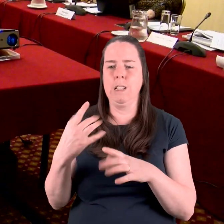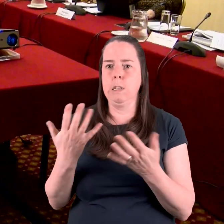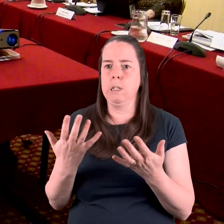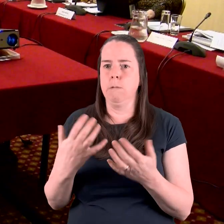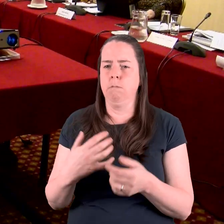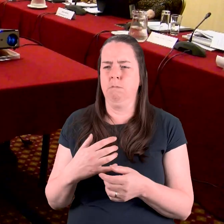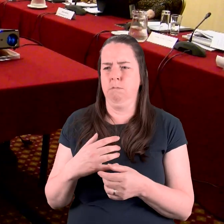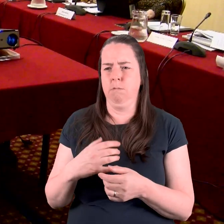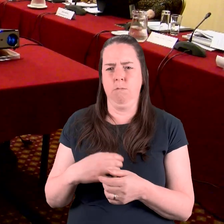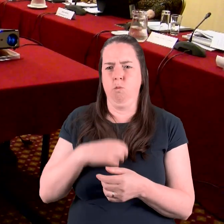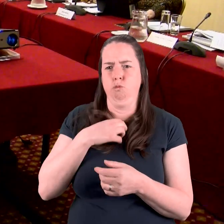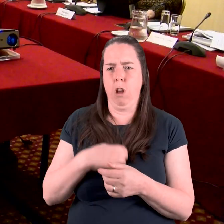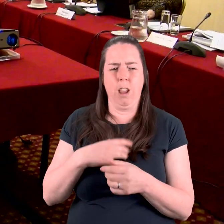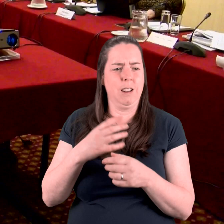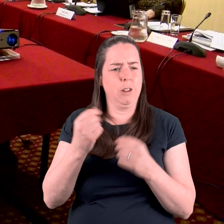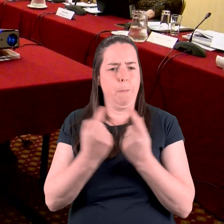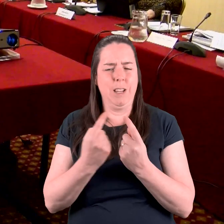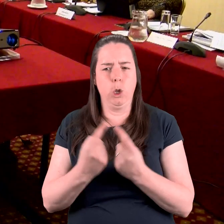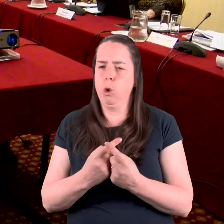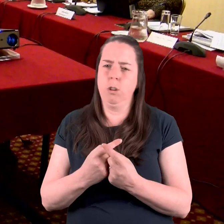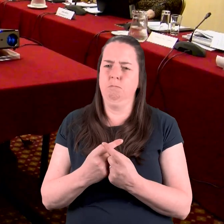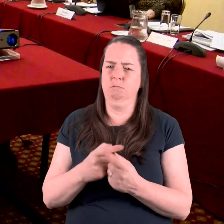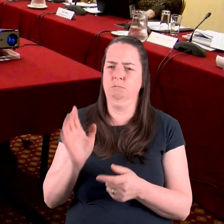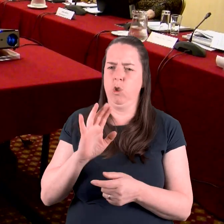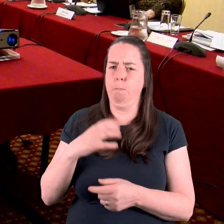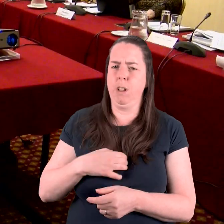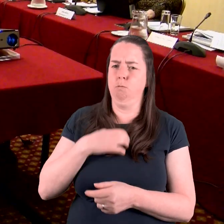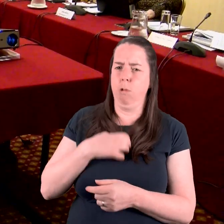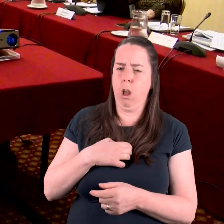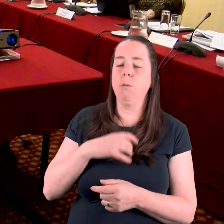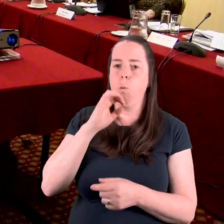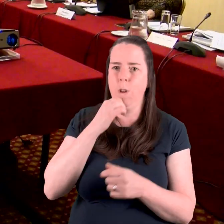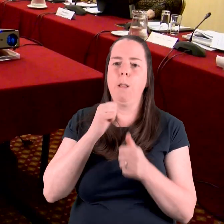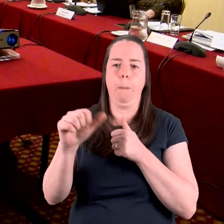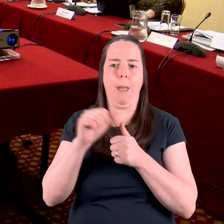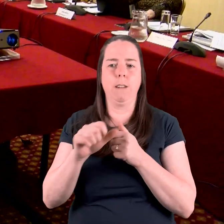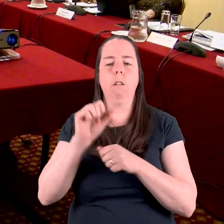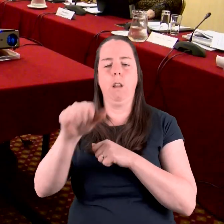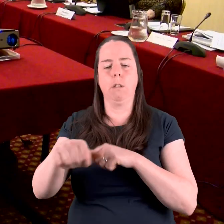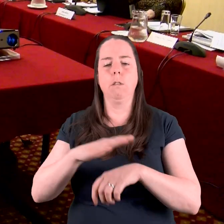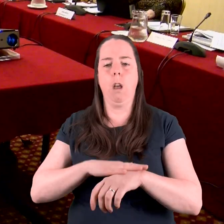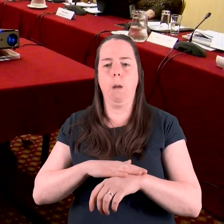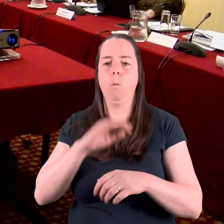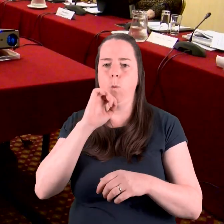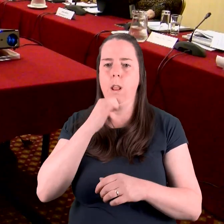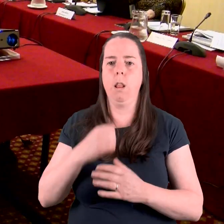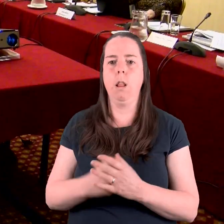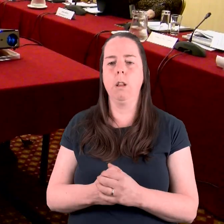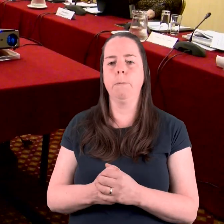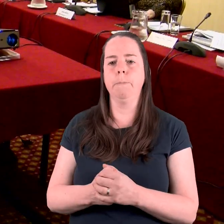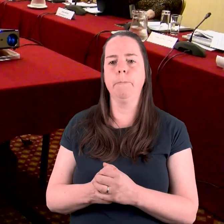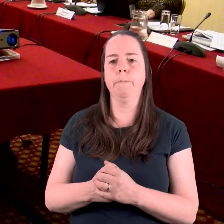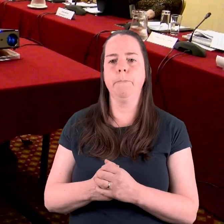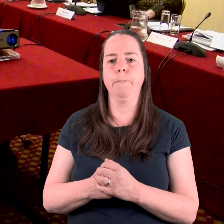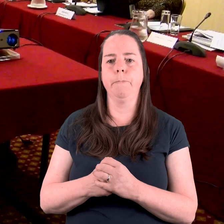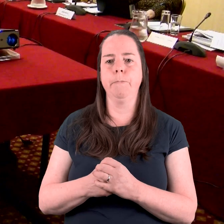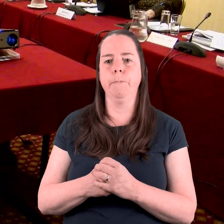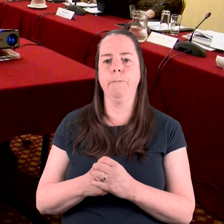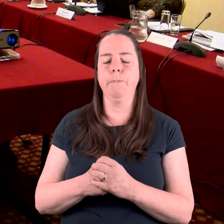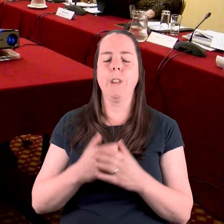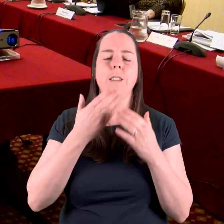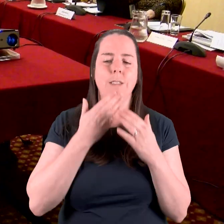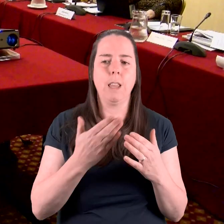time at pace, we shouldn't be surprised that there aren't some issues, but it will be better next time.